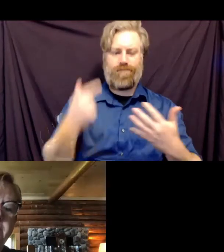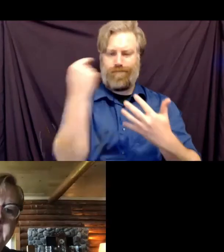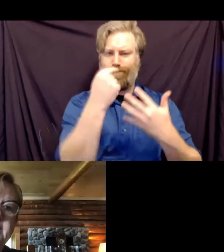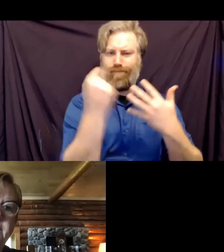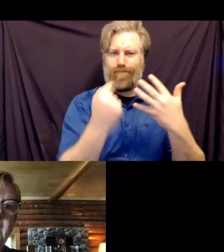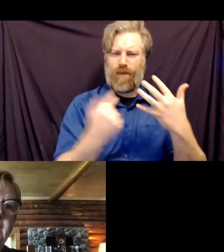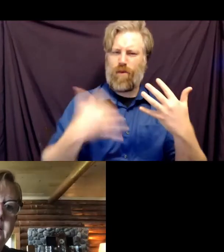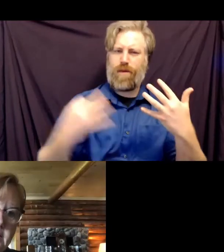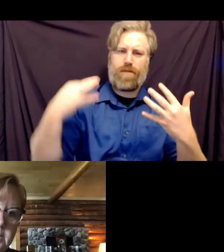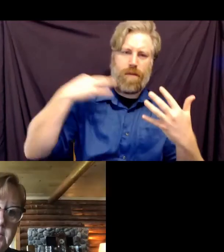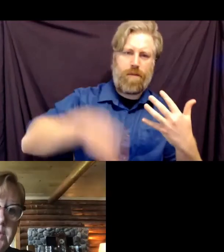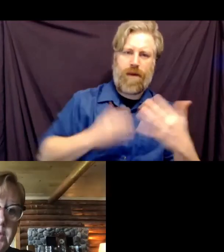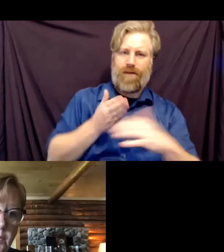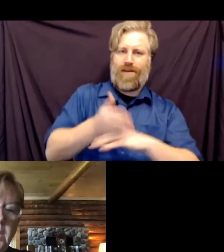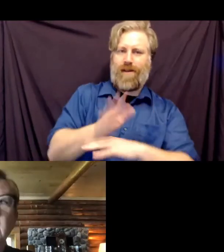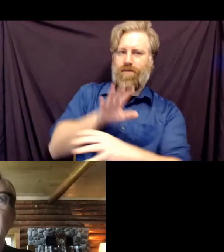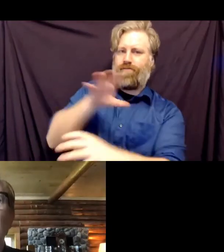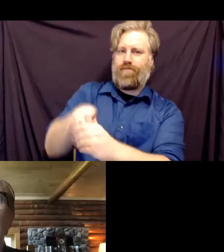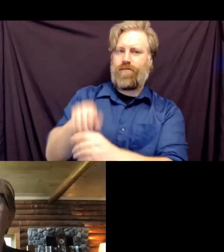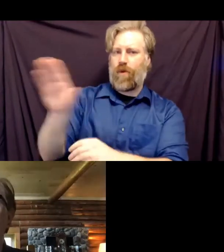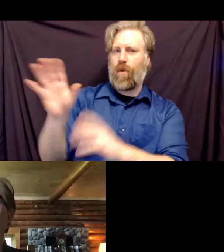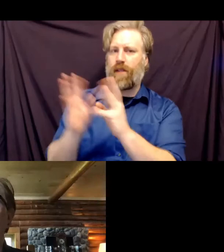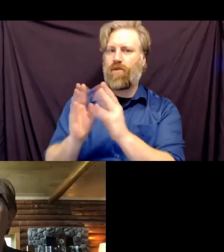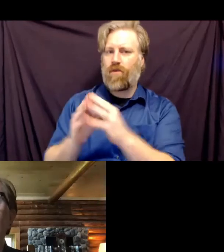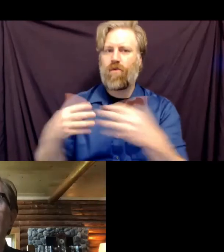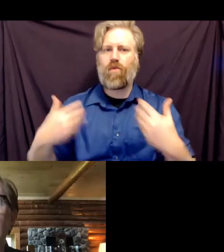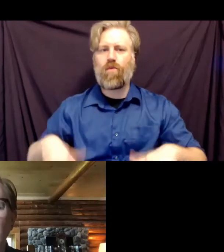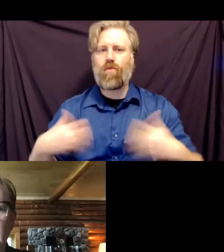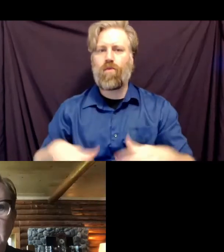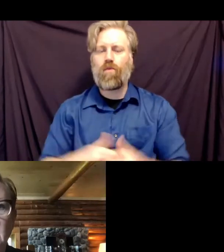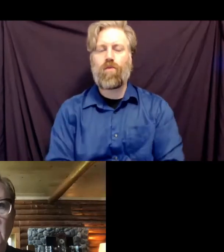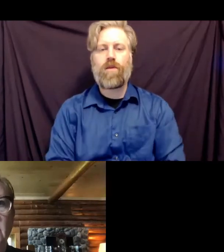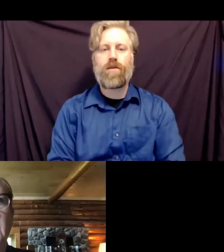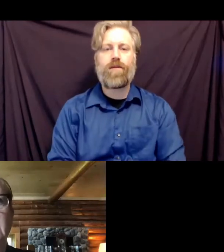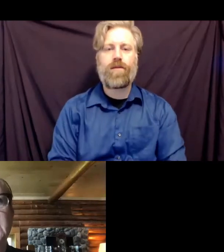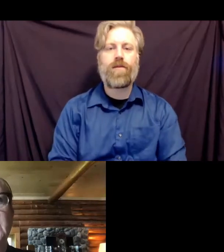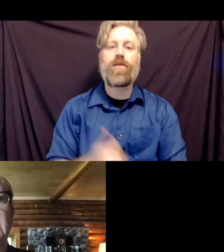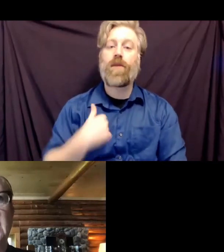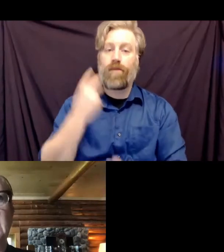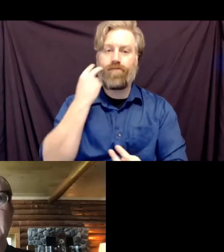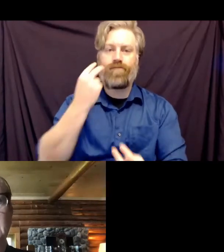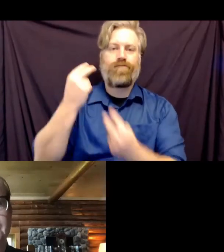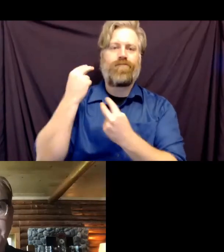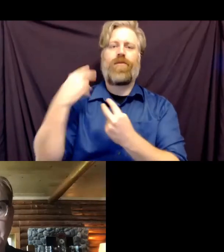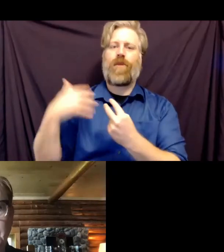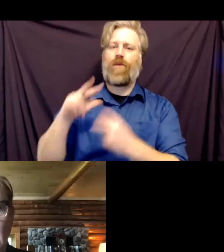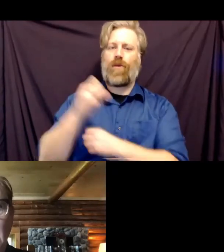from participating in the sessions with you. And as we look at the 30-year anniversary of the